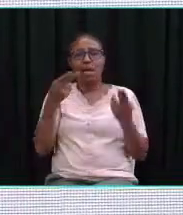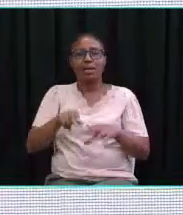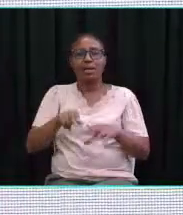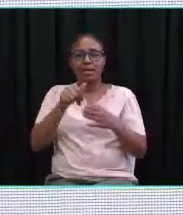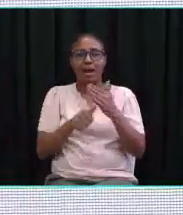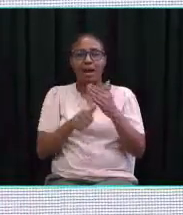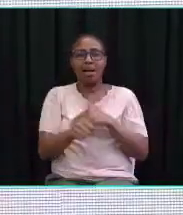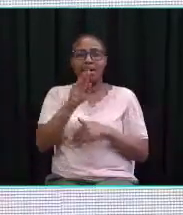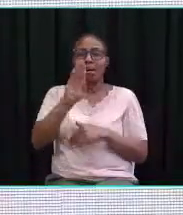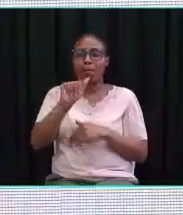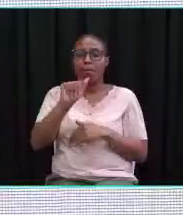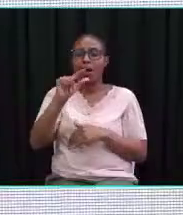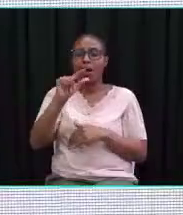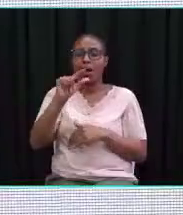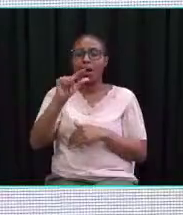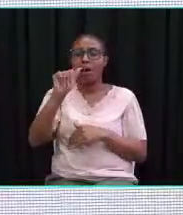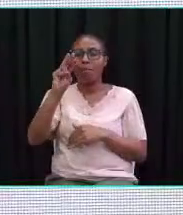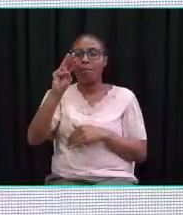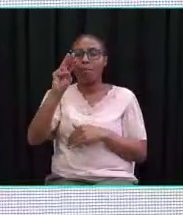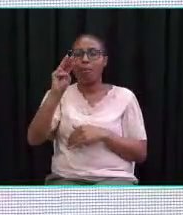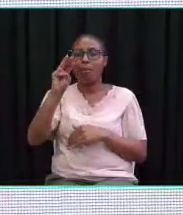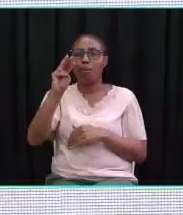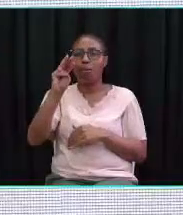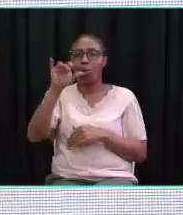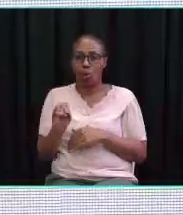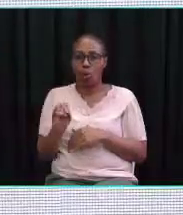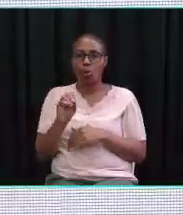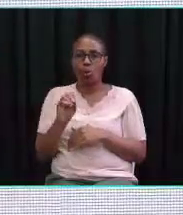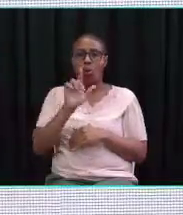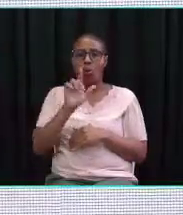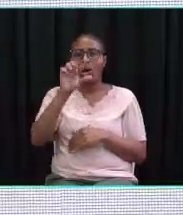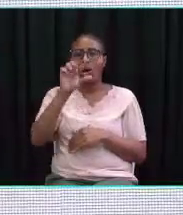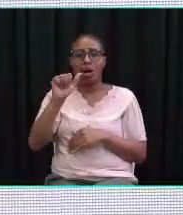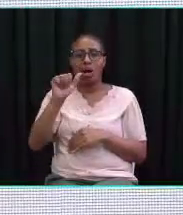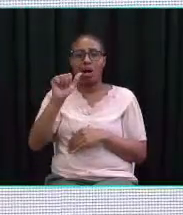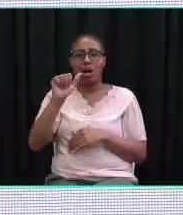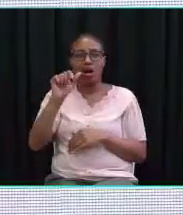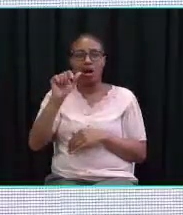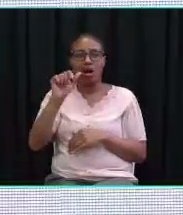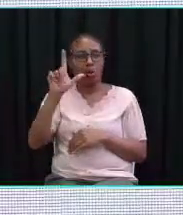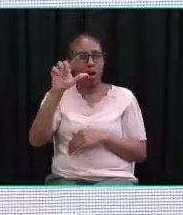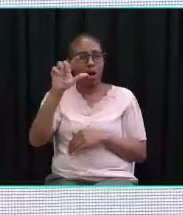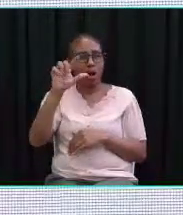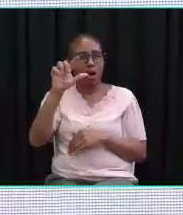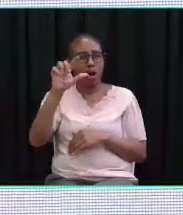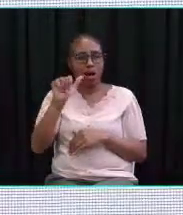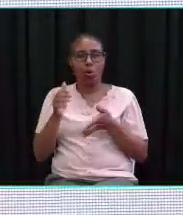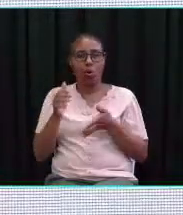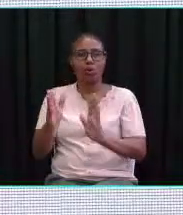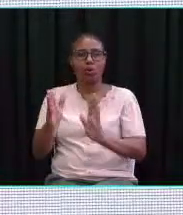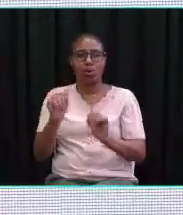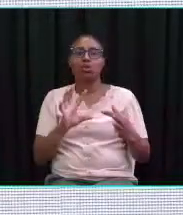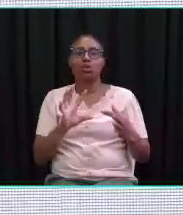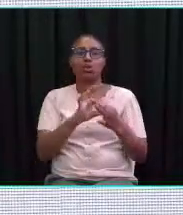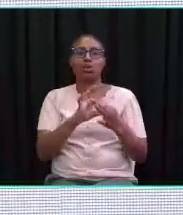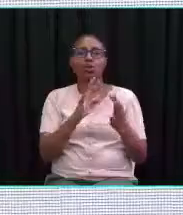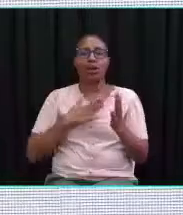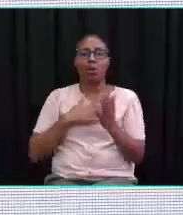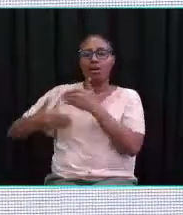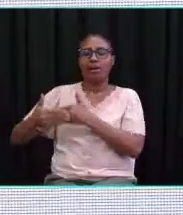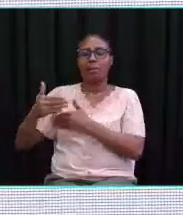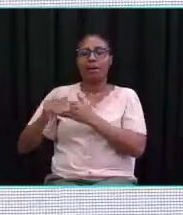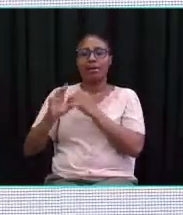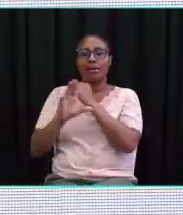the Bagamoyo, Horohoro, Lunga corridor that joins us with our sister or our neighboring country